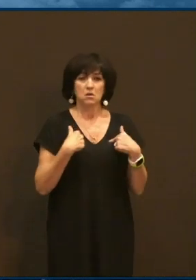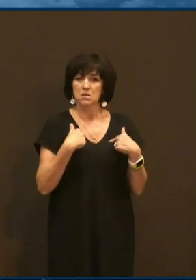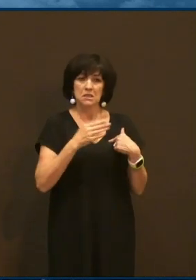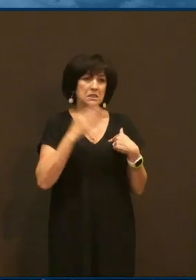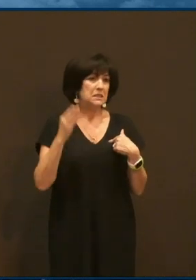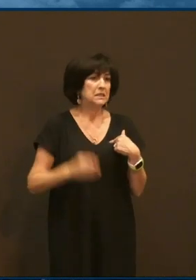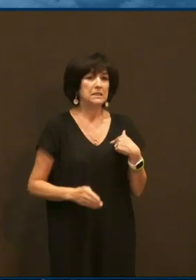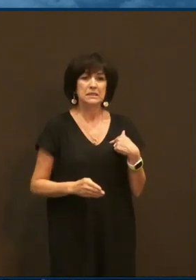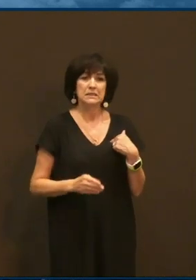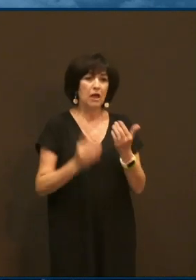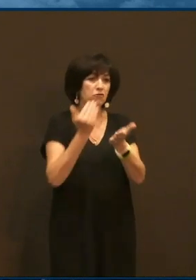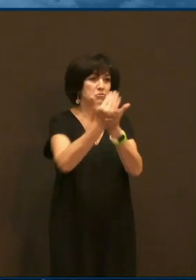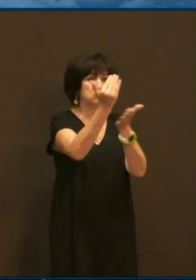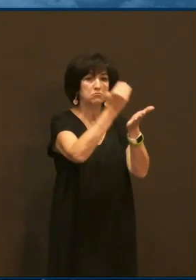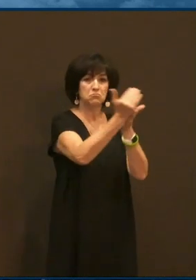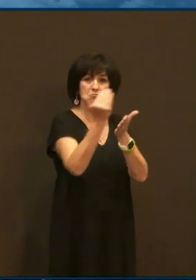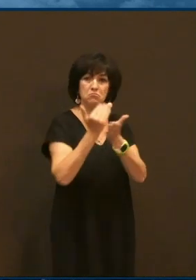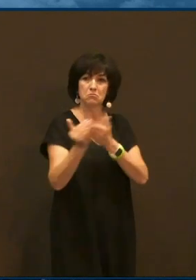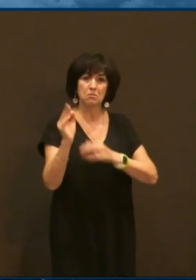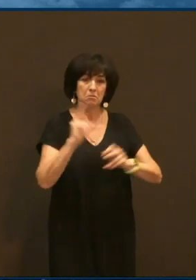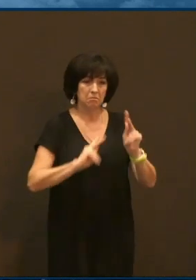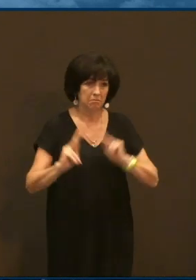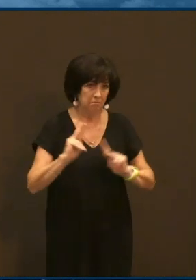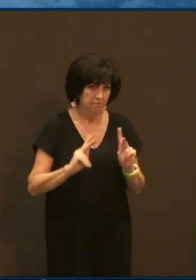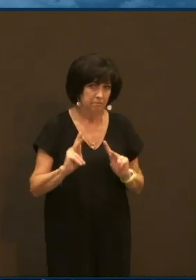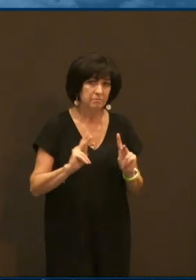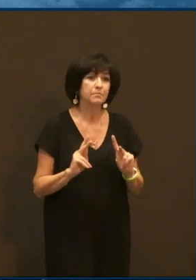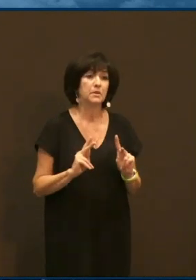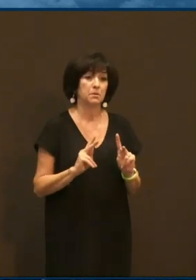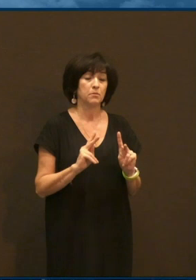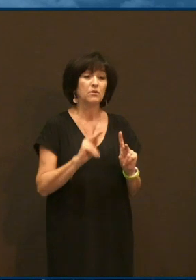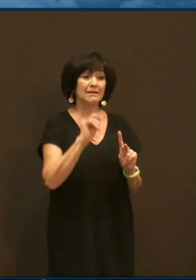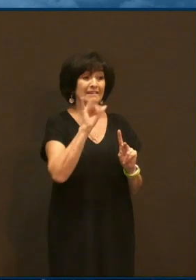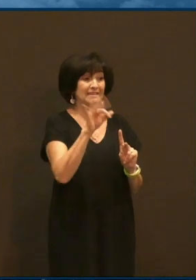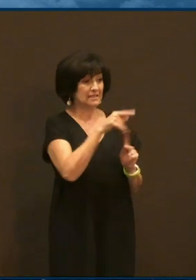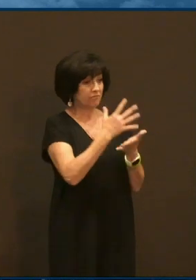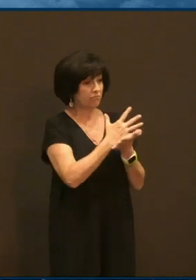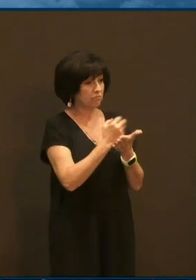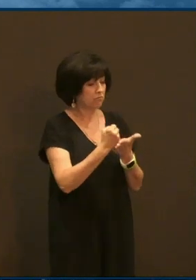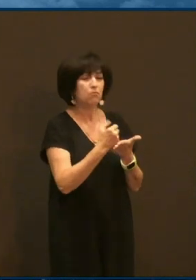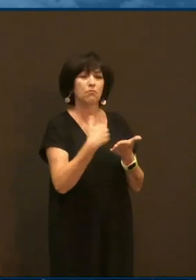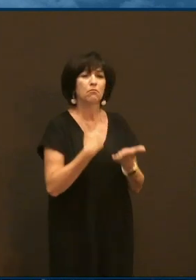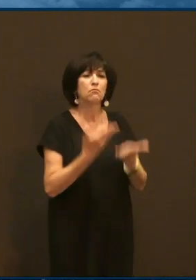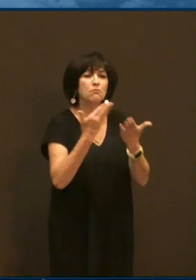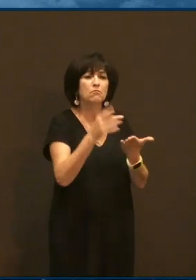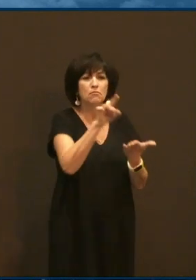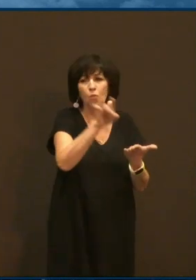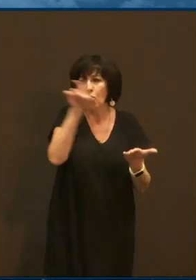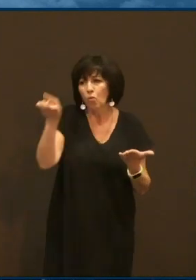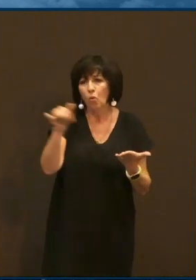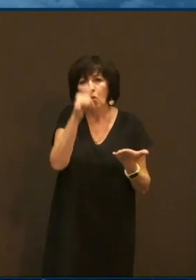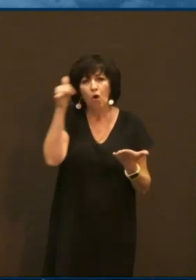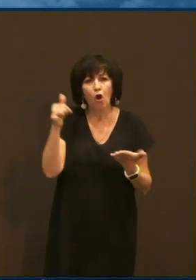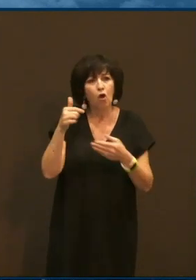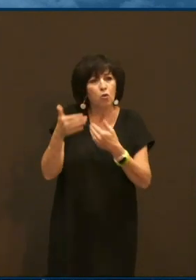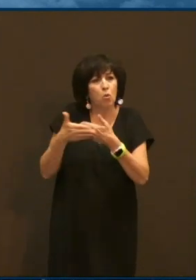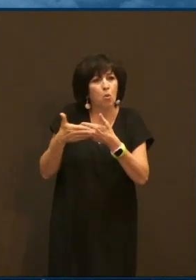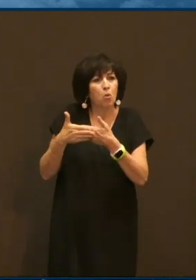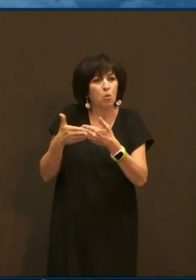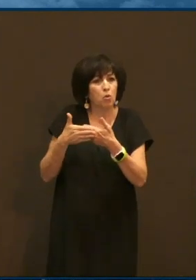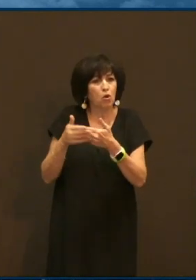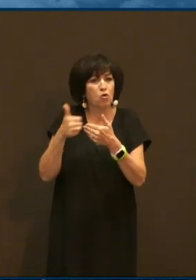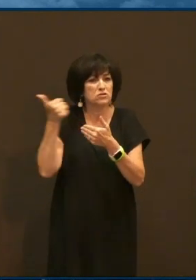away, and if we are, we're making sure we capture them in a testing site close by. So 34,000, as you see